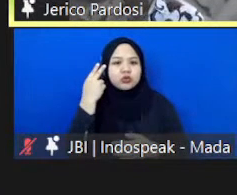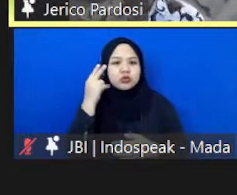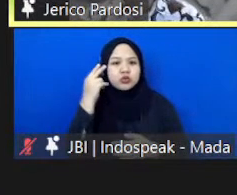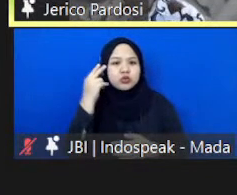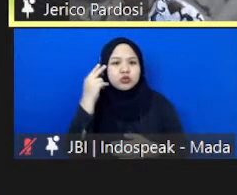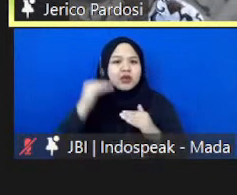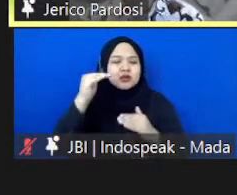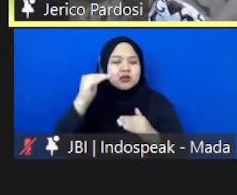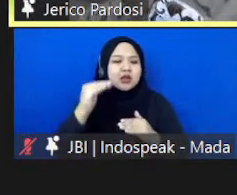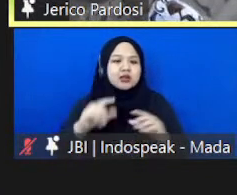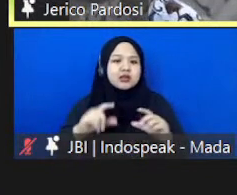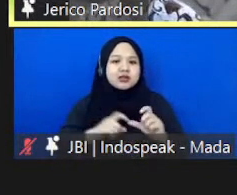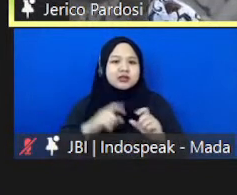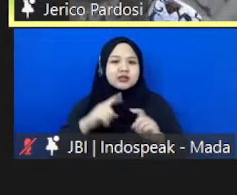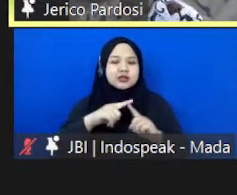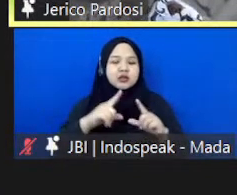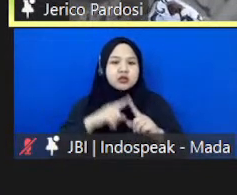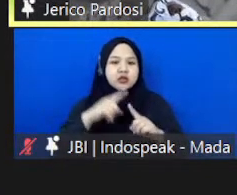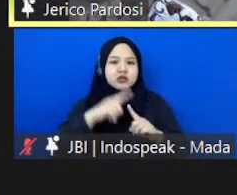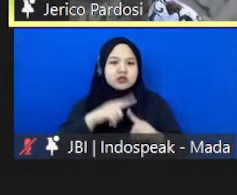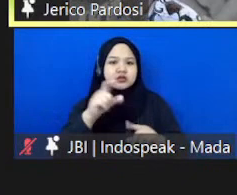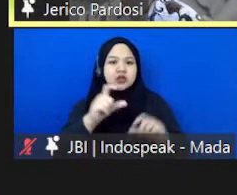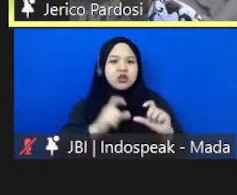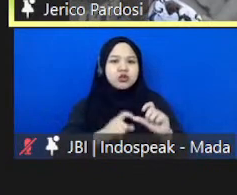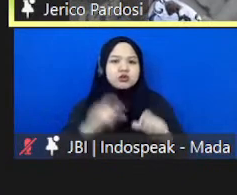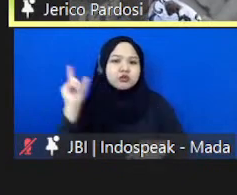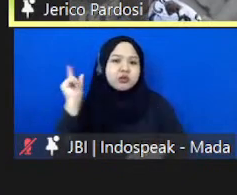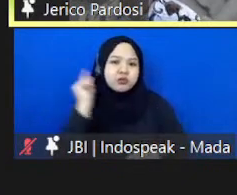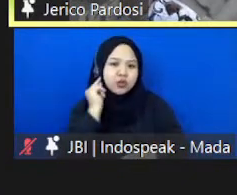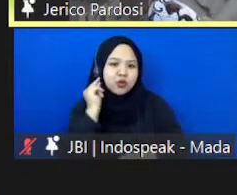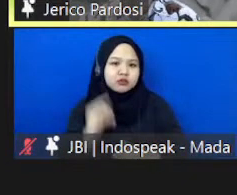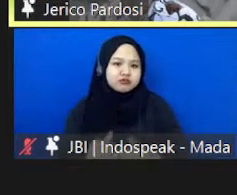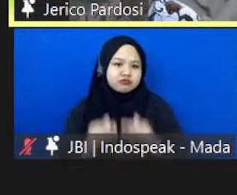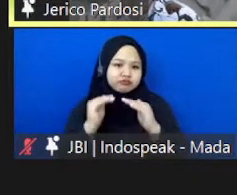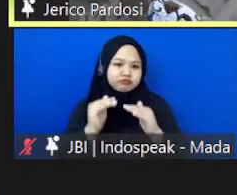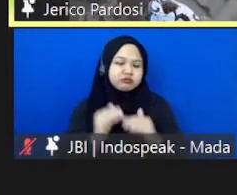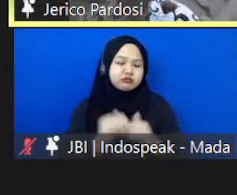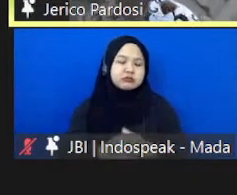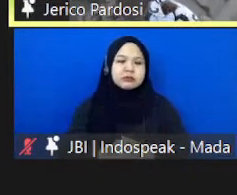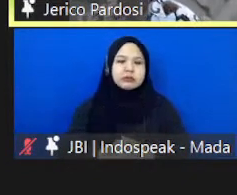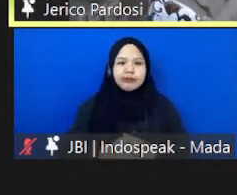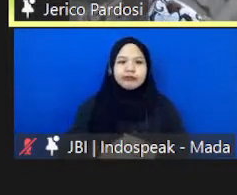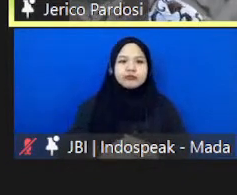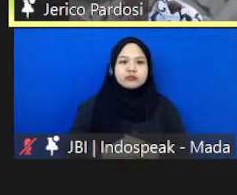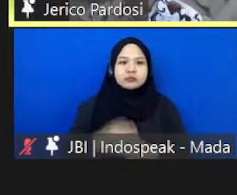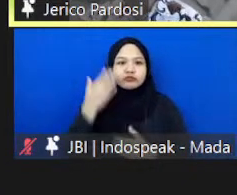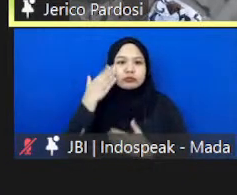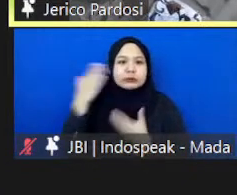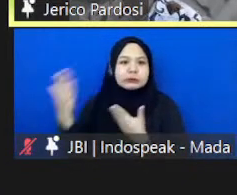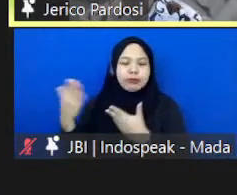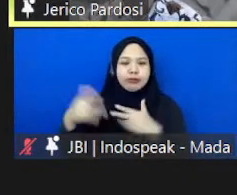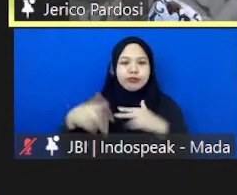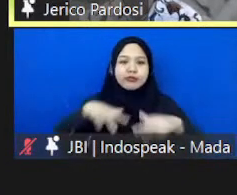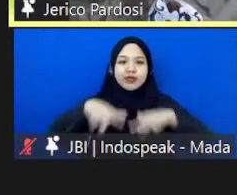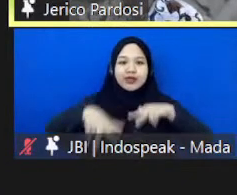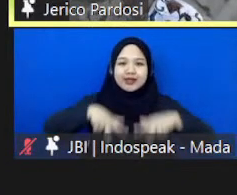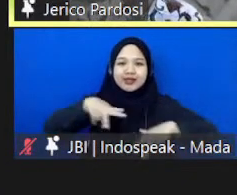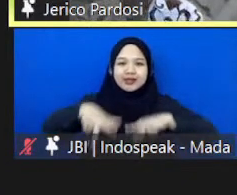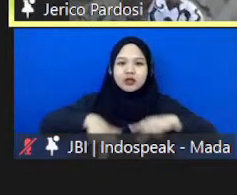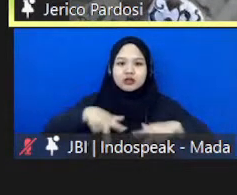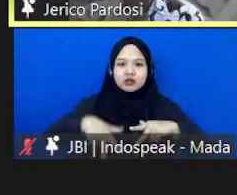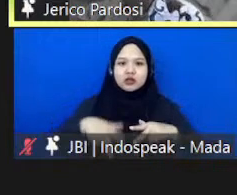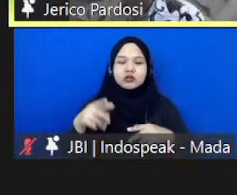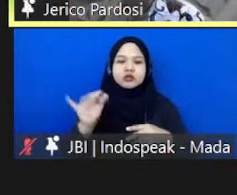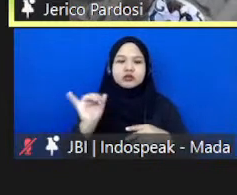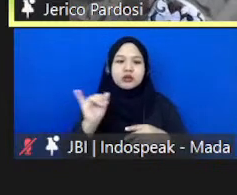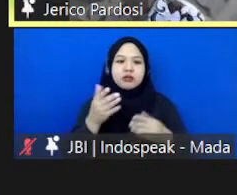So just to give you demographic information, if you're not familiar with Nusa Tenggara Timur province, including the distributions. But